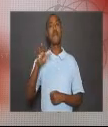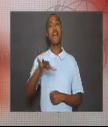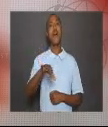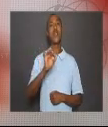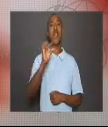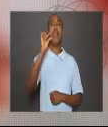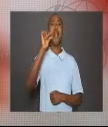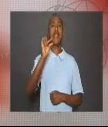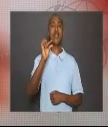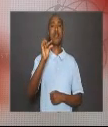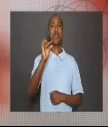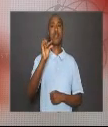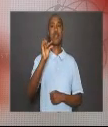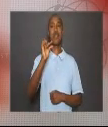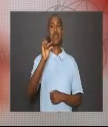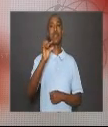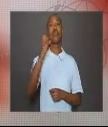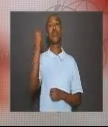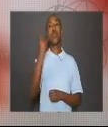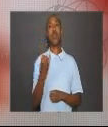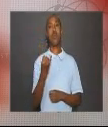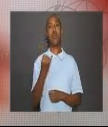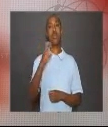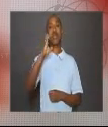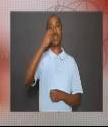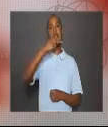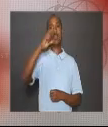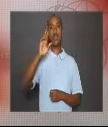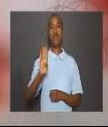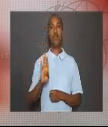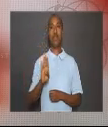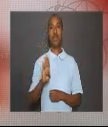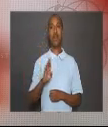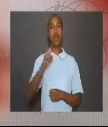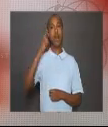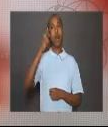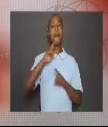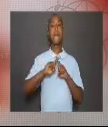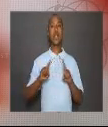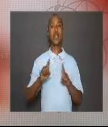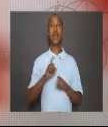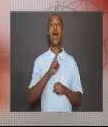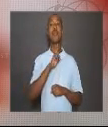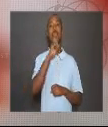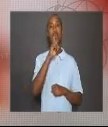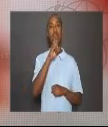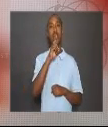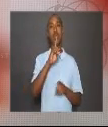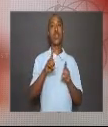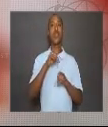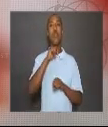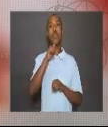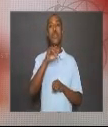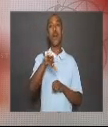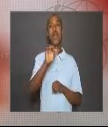a little bit tricky to draw methane, but I am sure that you did not find this